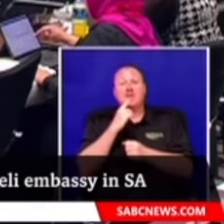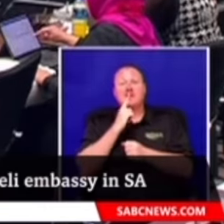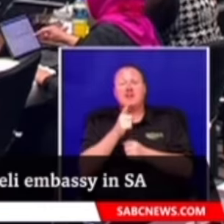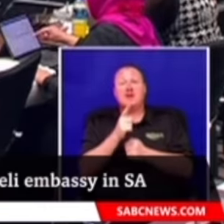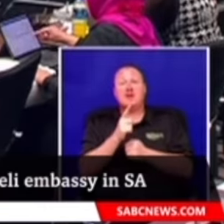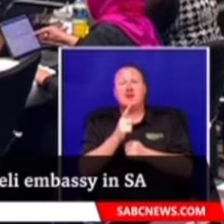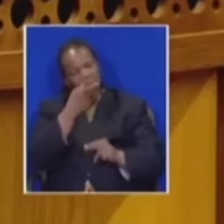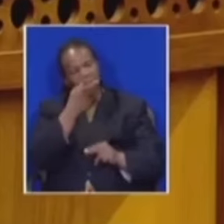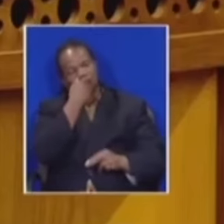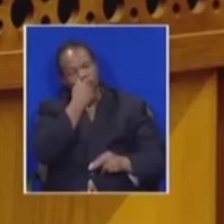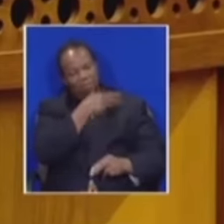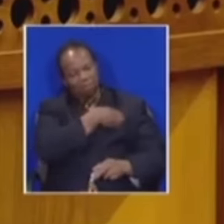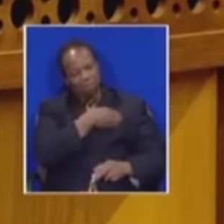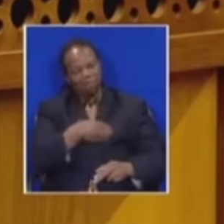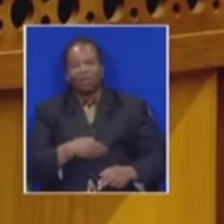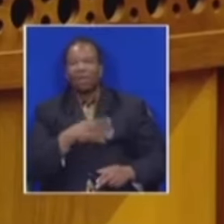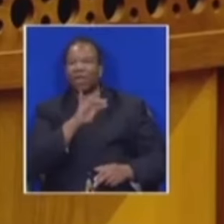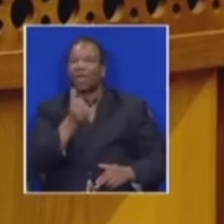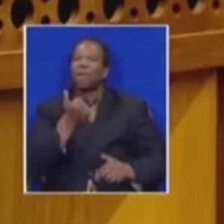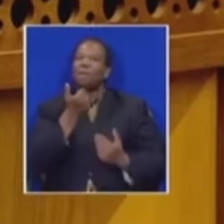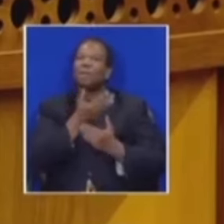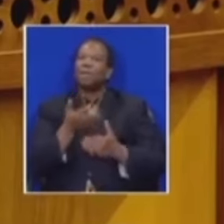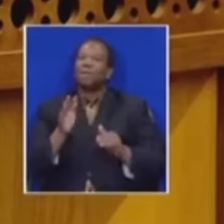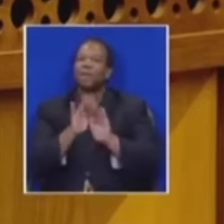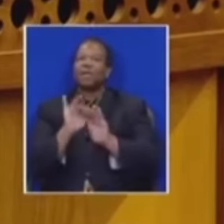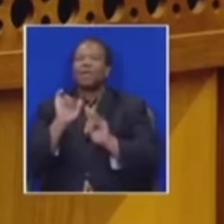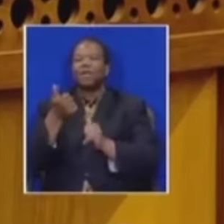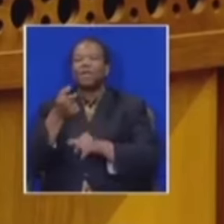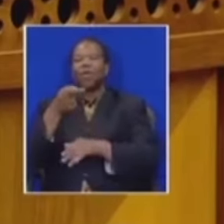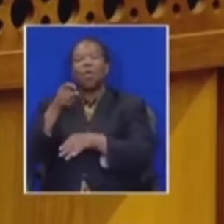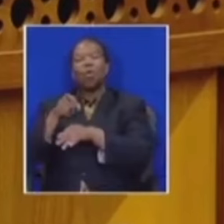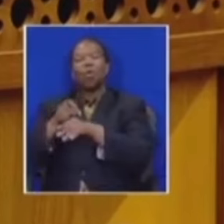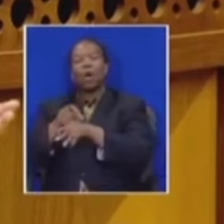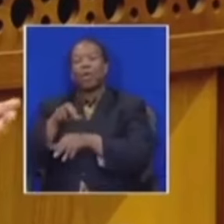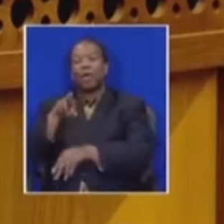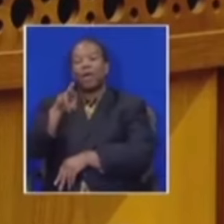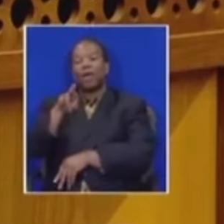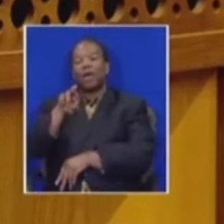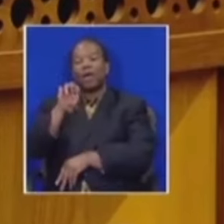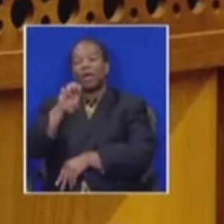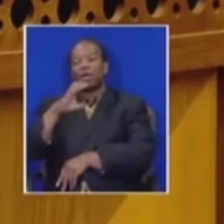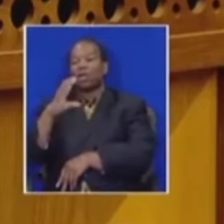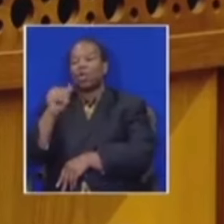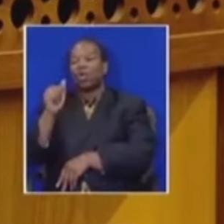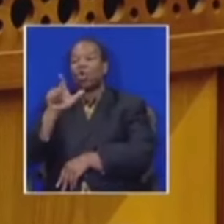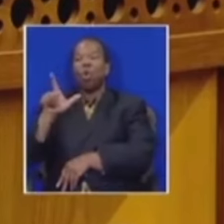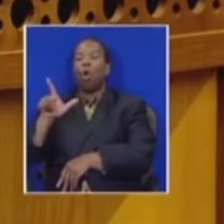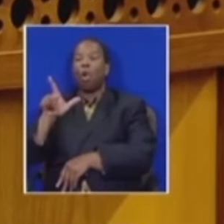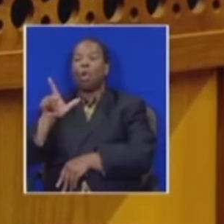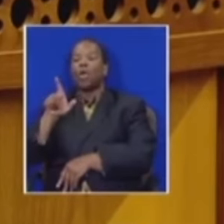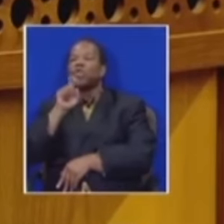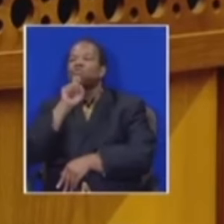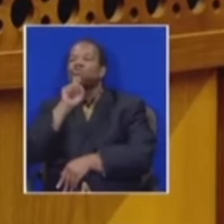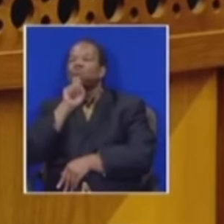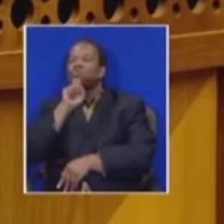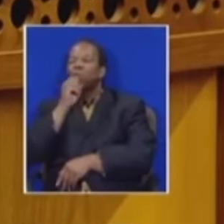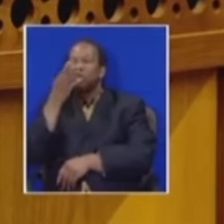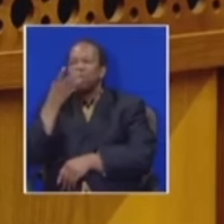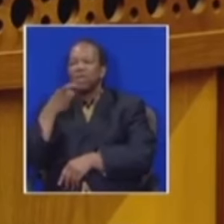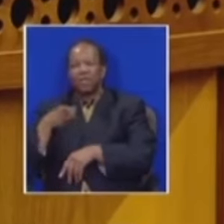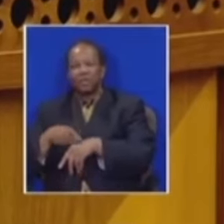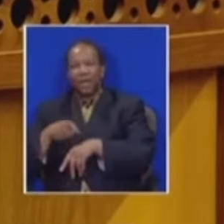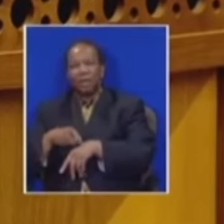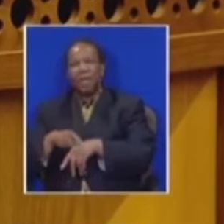the motion ifp chief wipenarend singh also emphasized that south africa and i quote should not